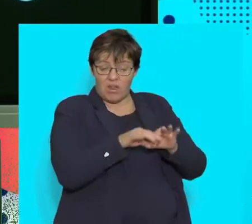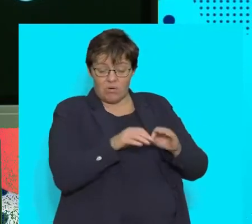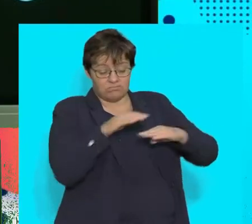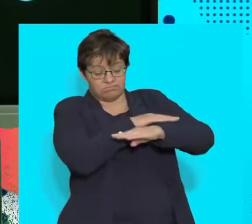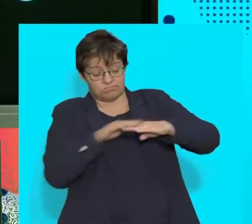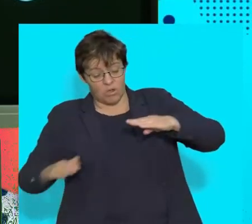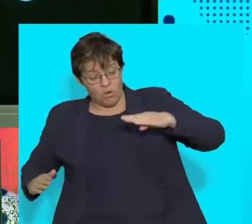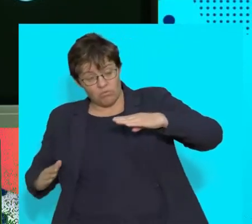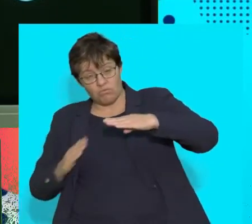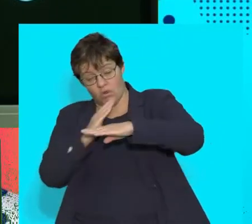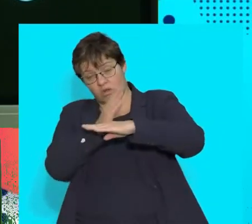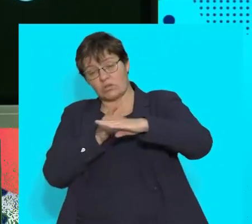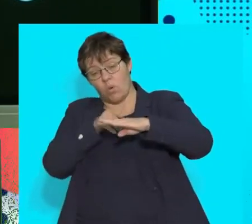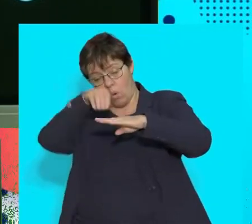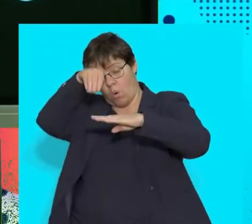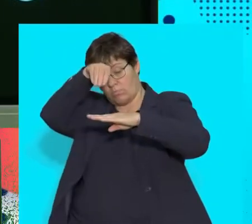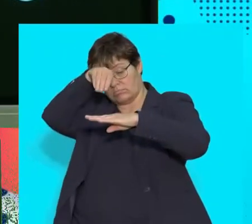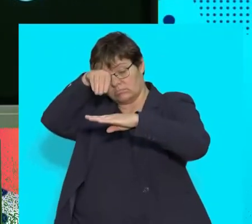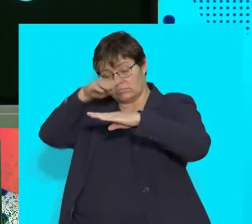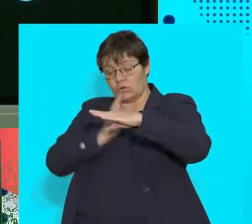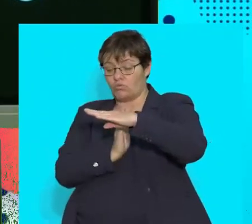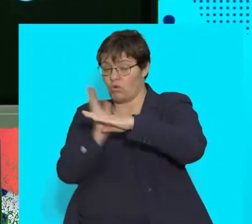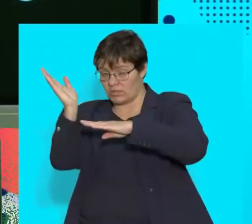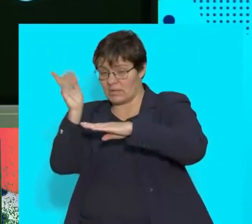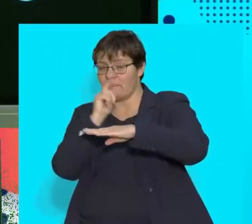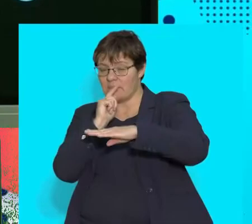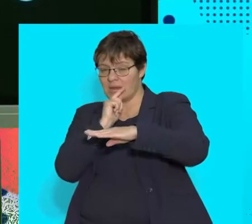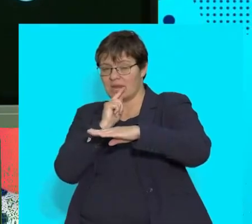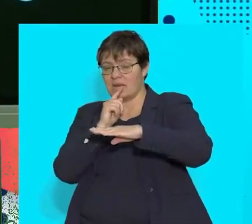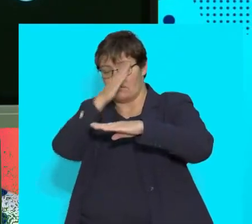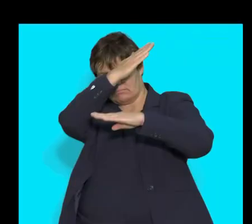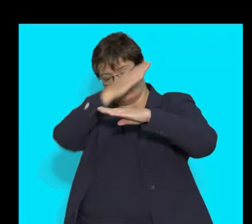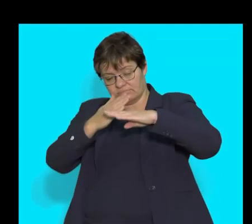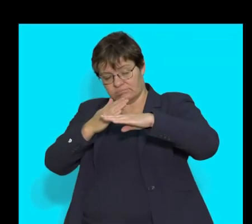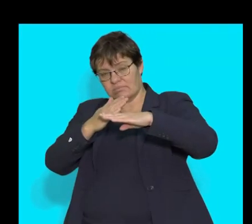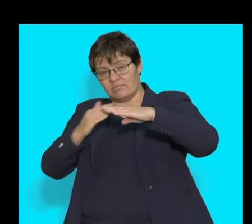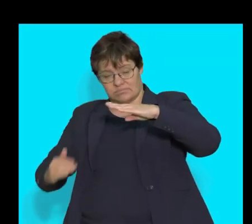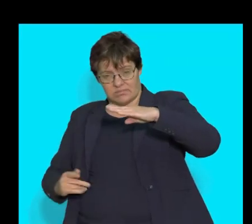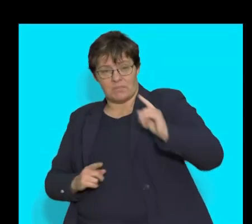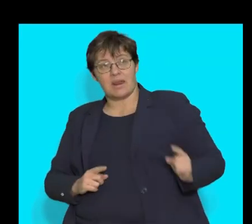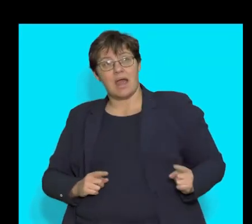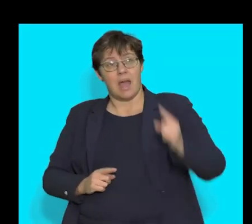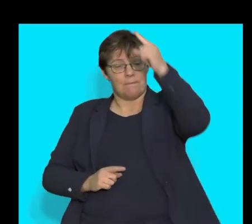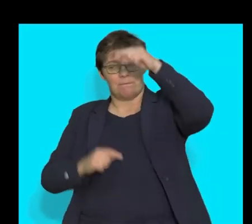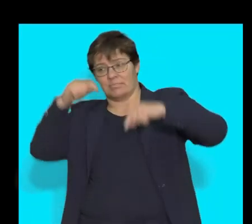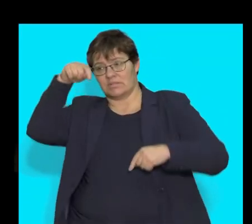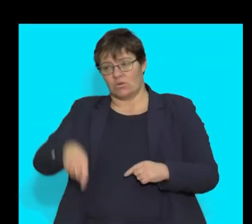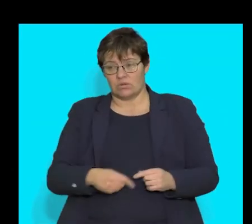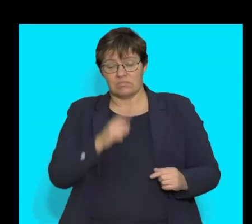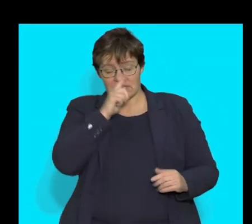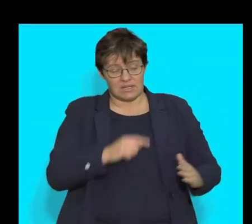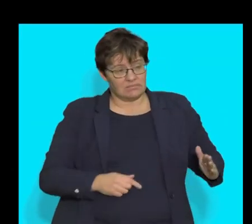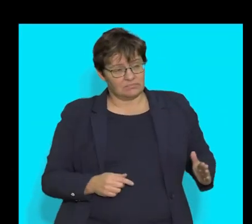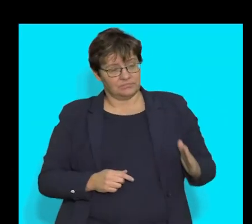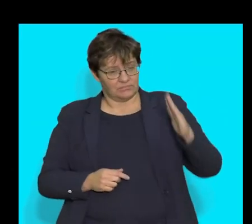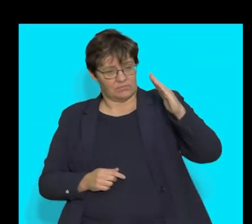horizontal axis, then there's been a change in direction. So have a look at this graph. We've seen one like